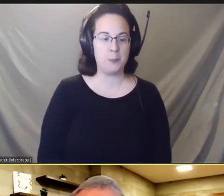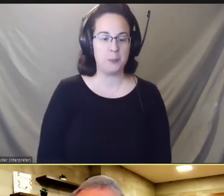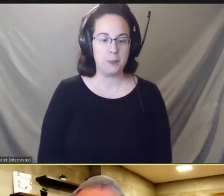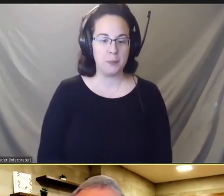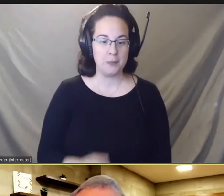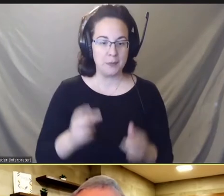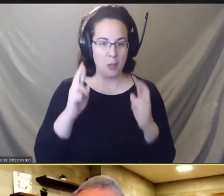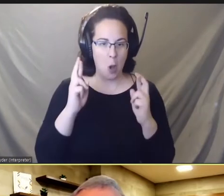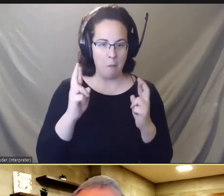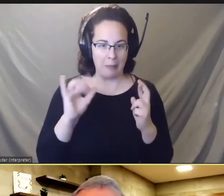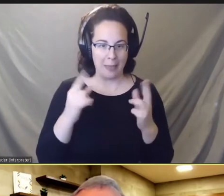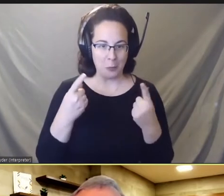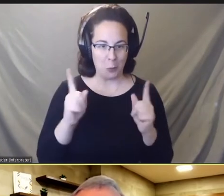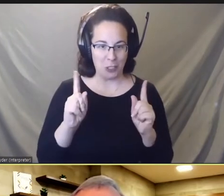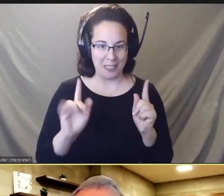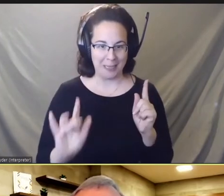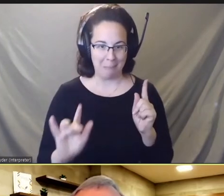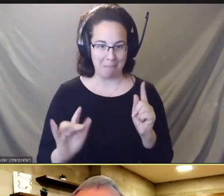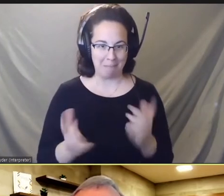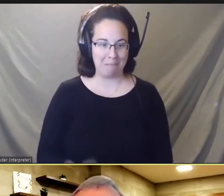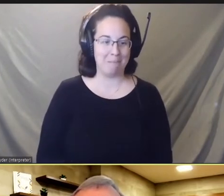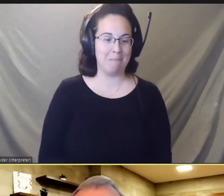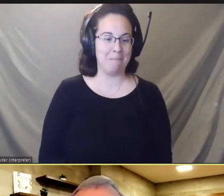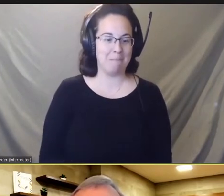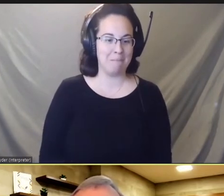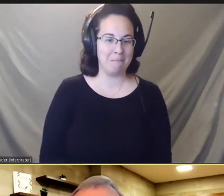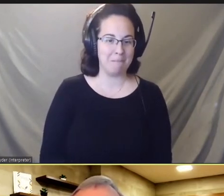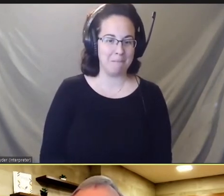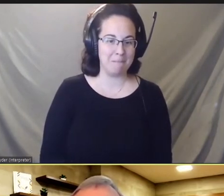Hopefully that feature is working.